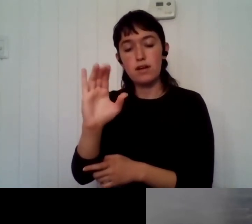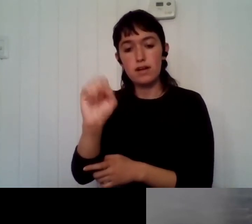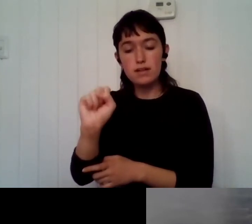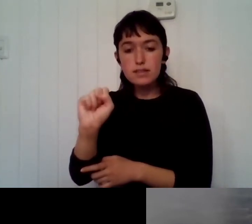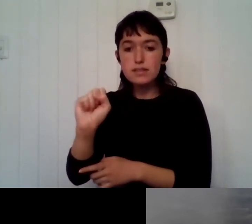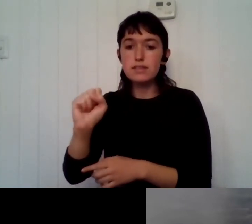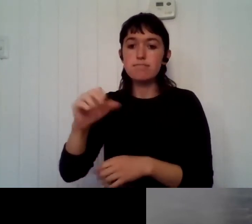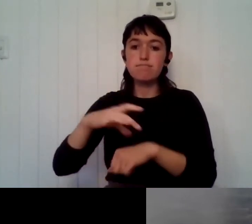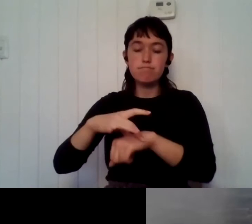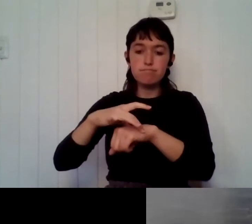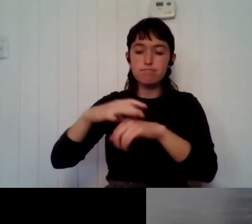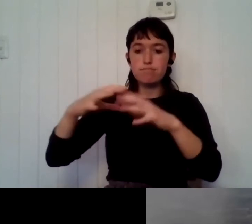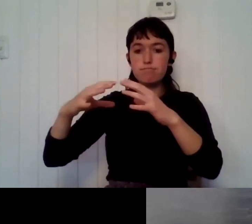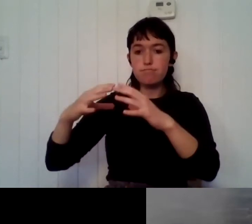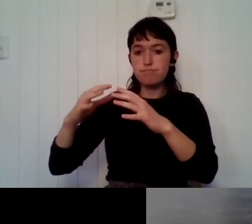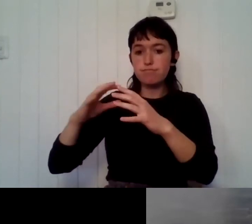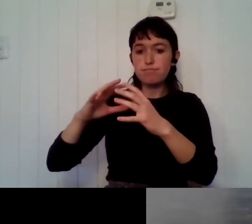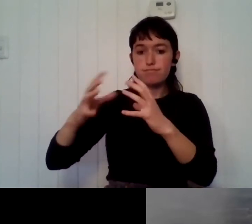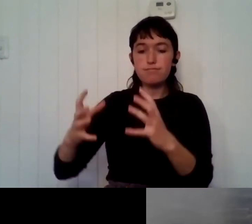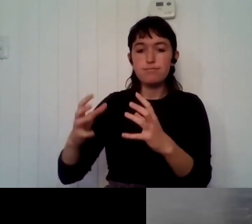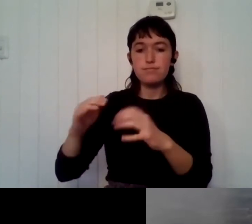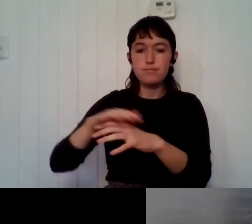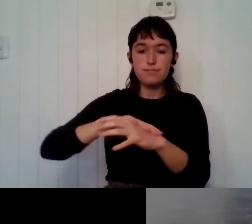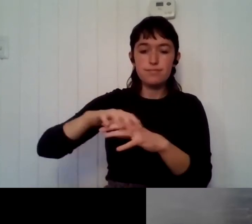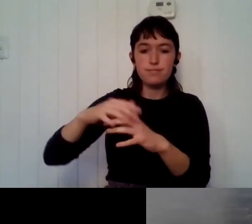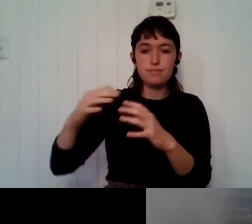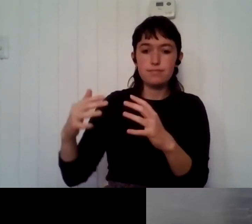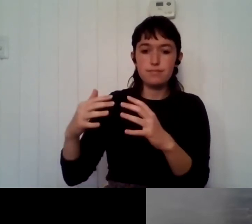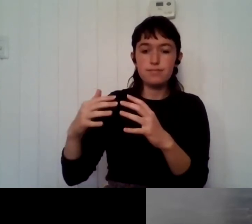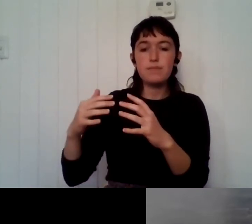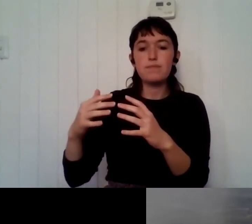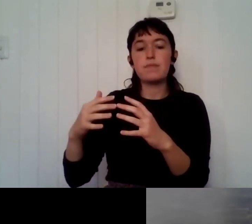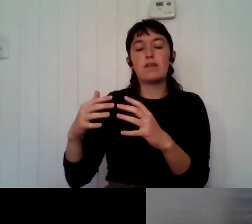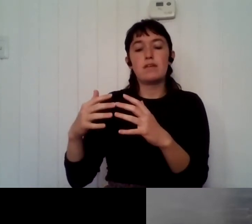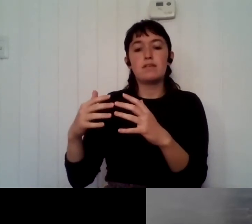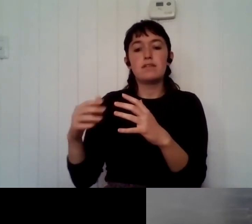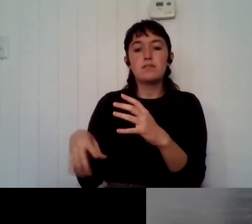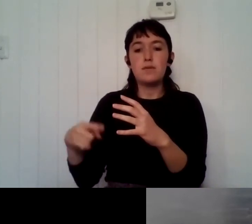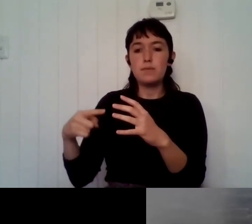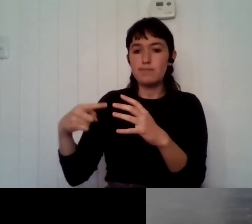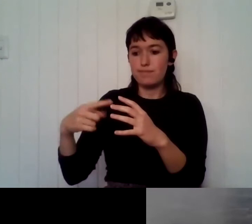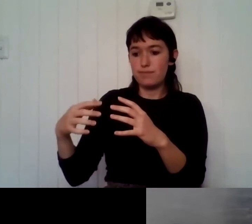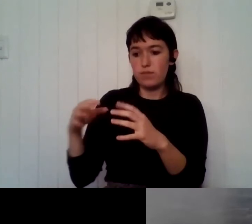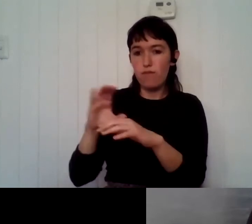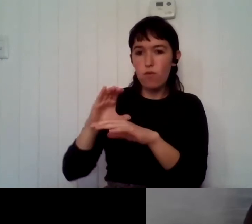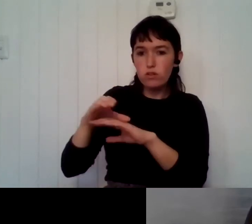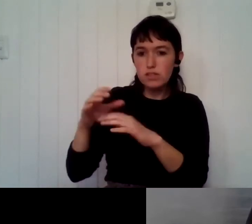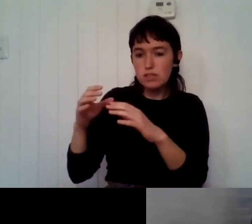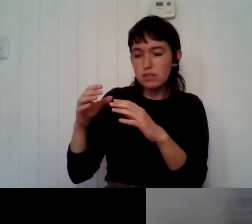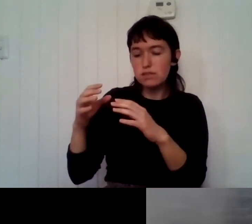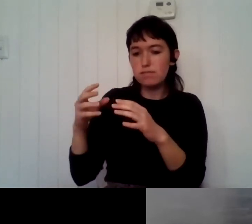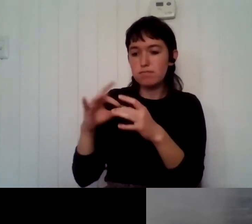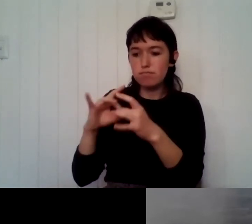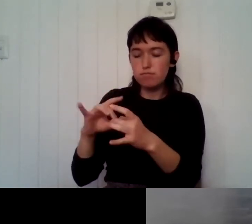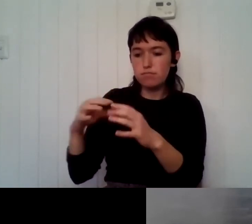Earth, the big forces from the plates that impact volcanic